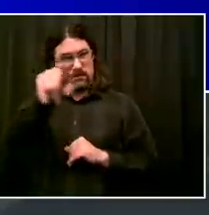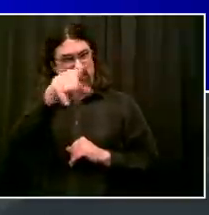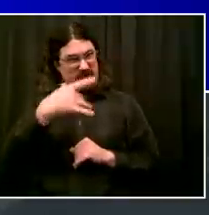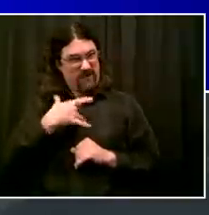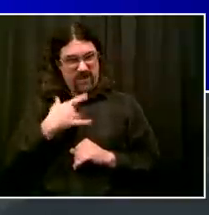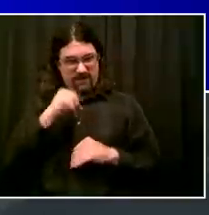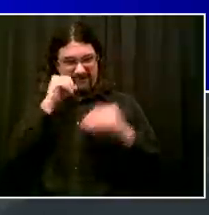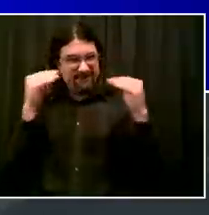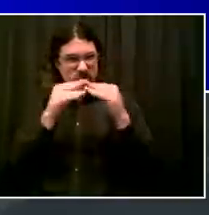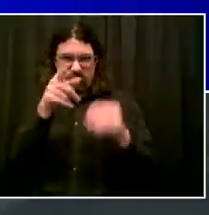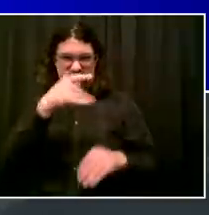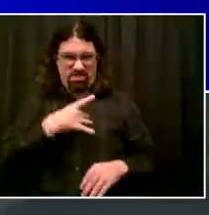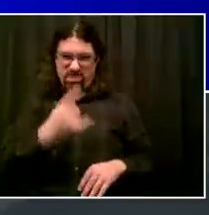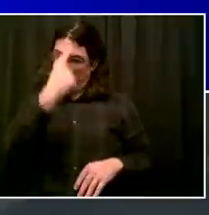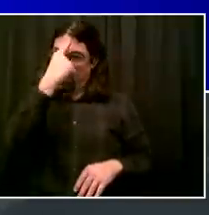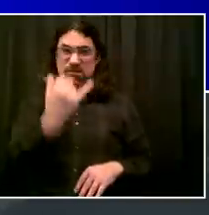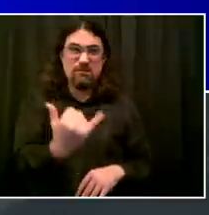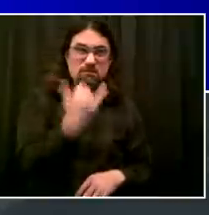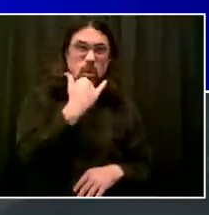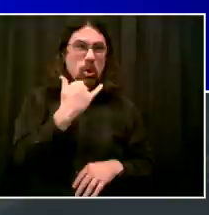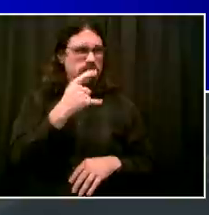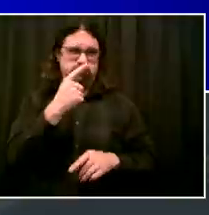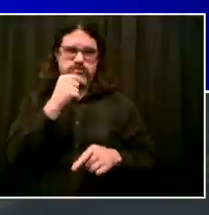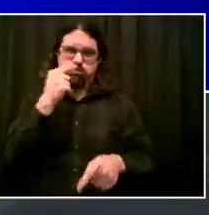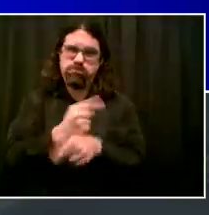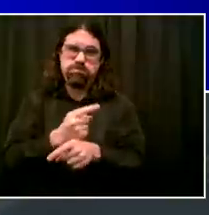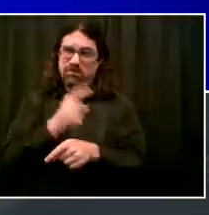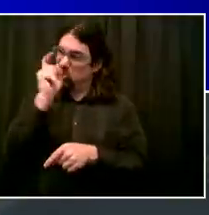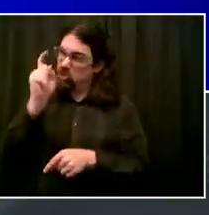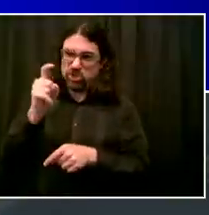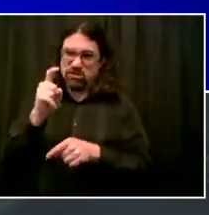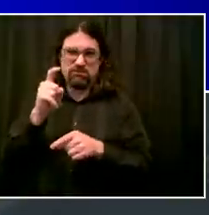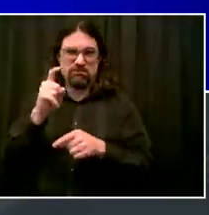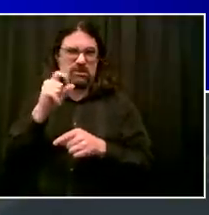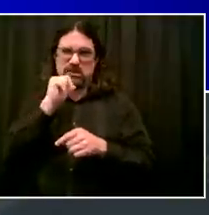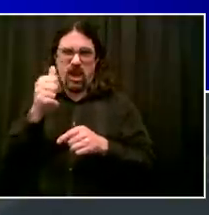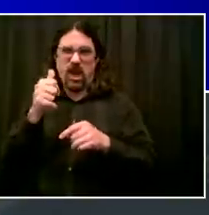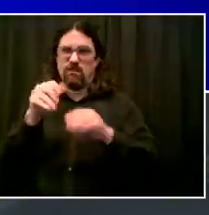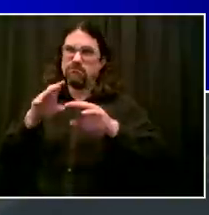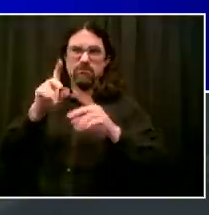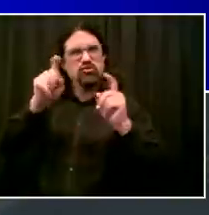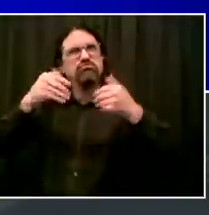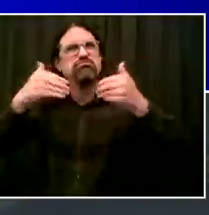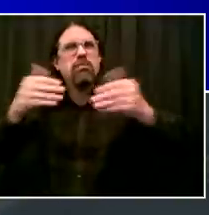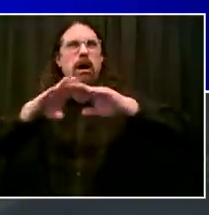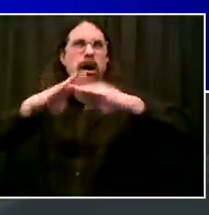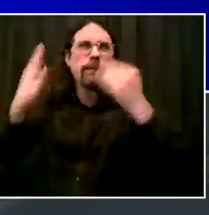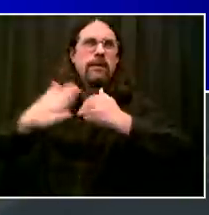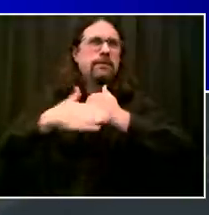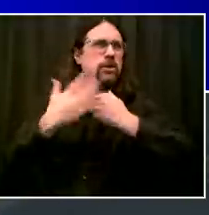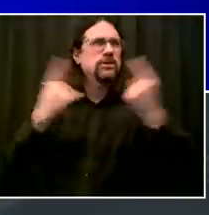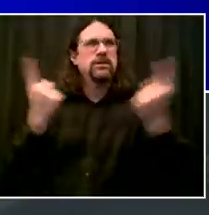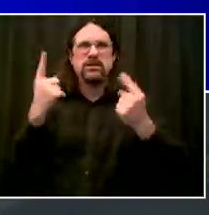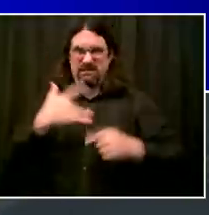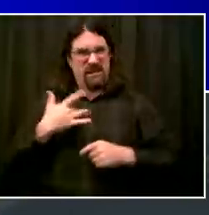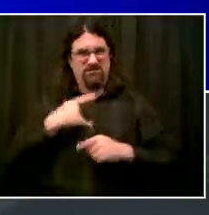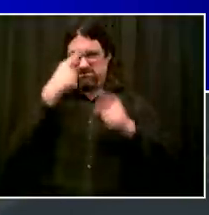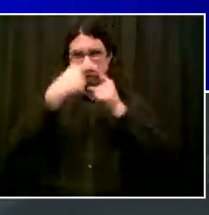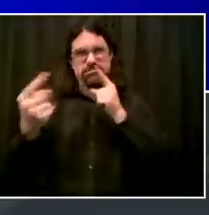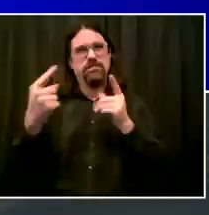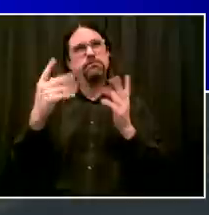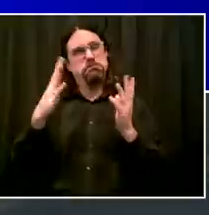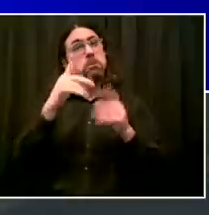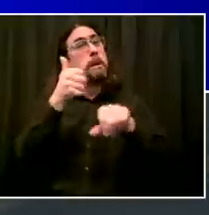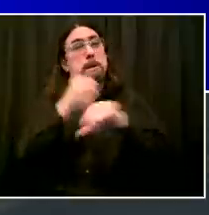us. And I'll tell you something, I've talked to a lot of New Yorkers of all different walks of life, and the number one thing I hear is people want to play it smart, play it